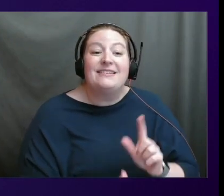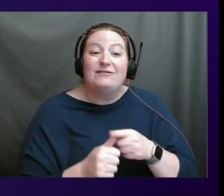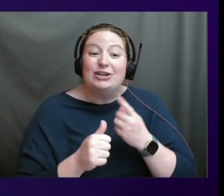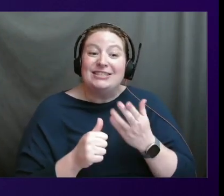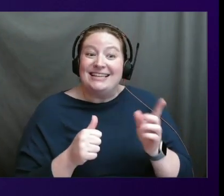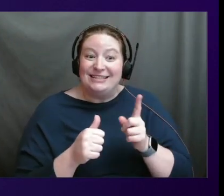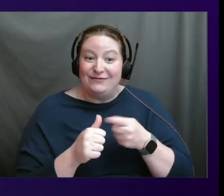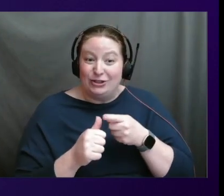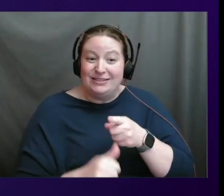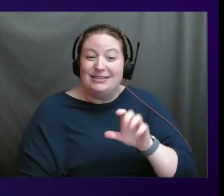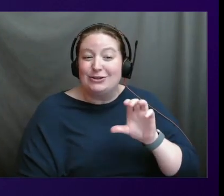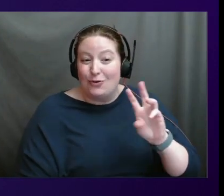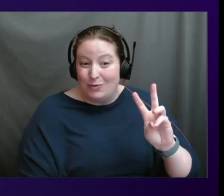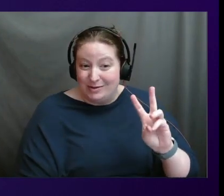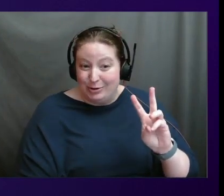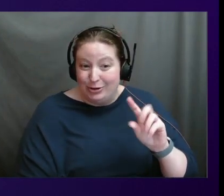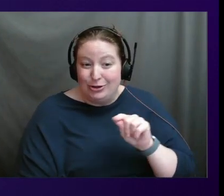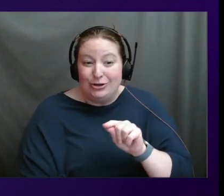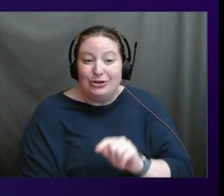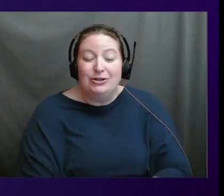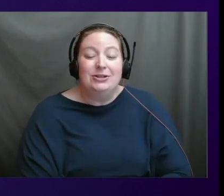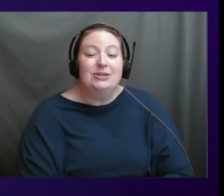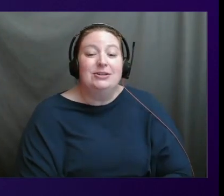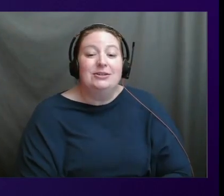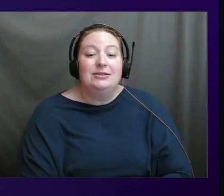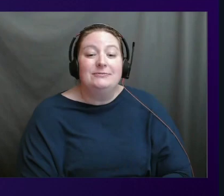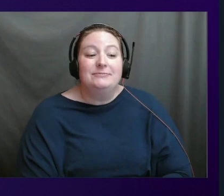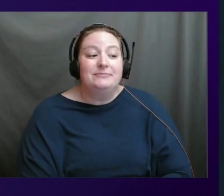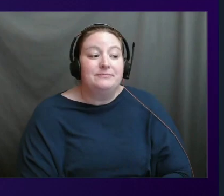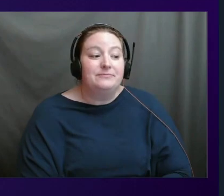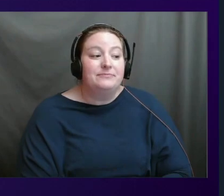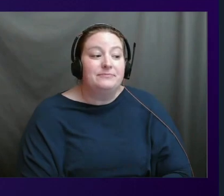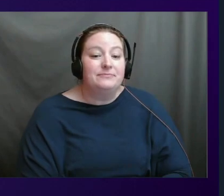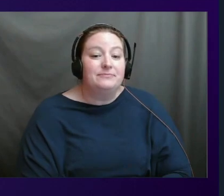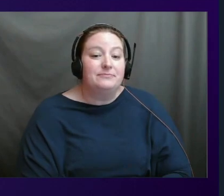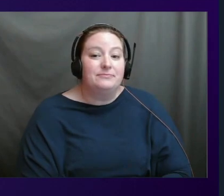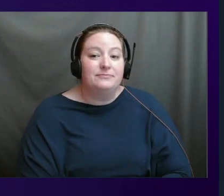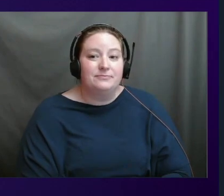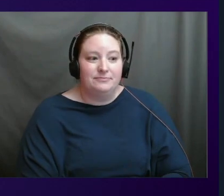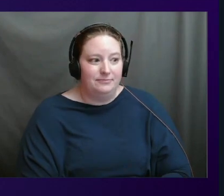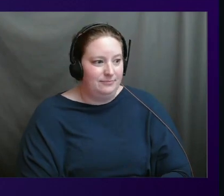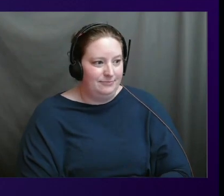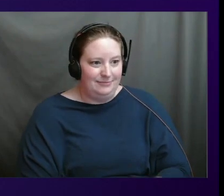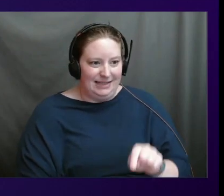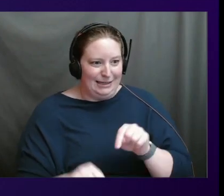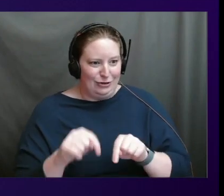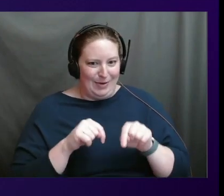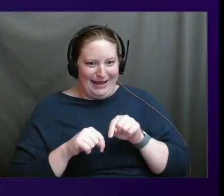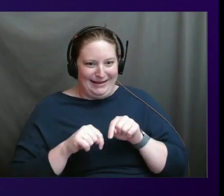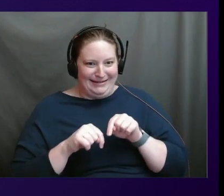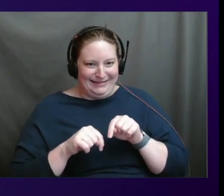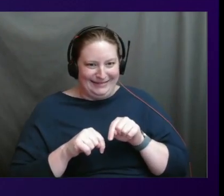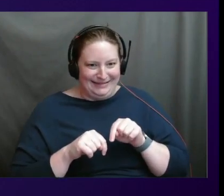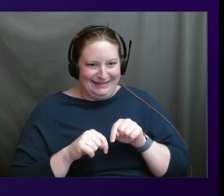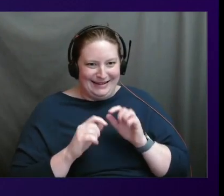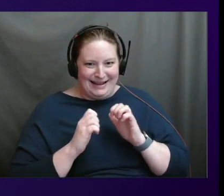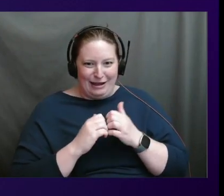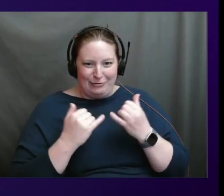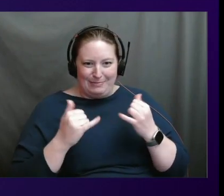the Code Whisperer. And what we're going to do is going into the, does this play? No, I need to go back now. How do I play the